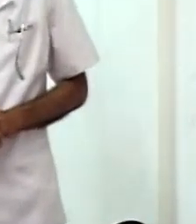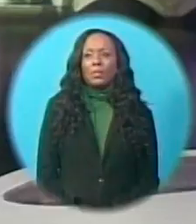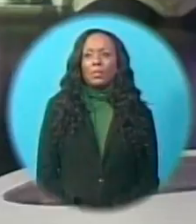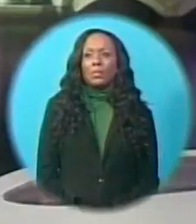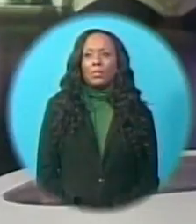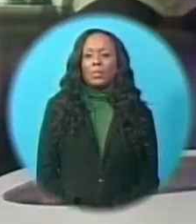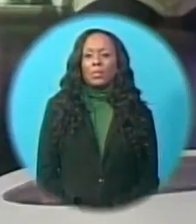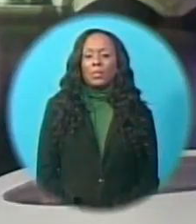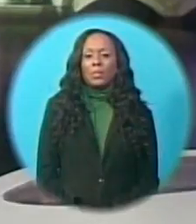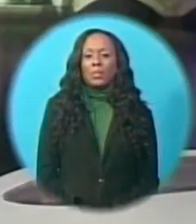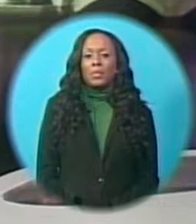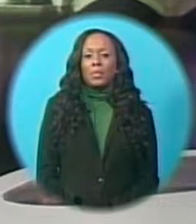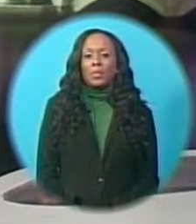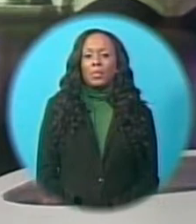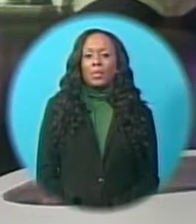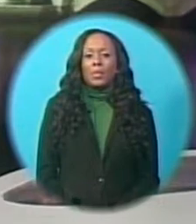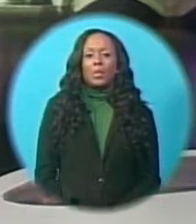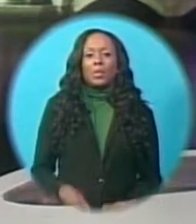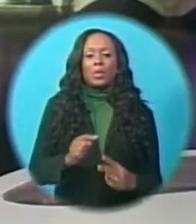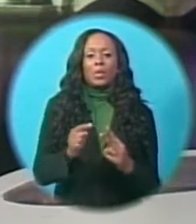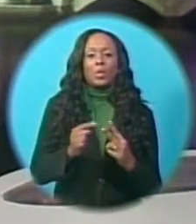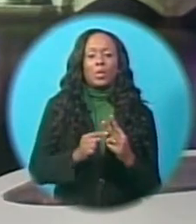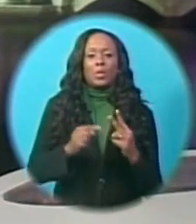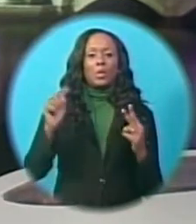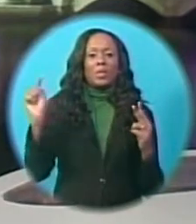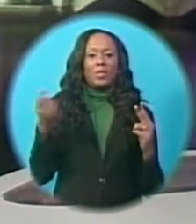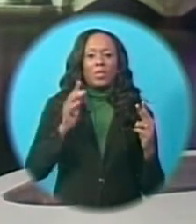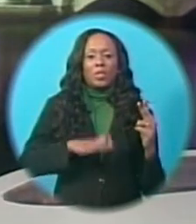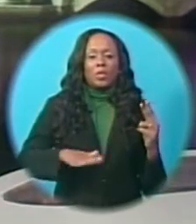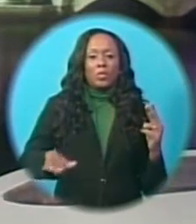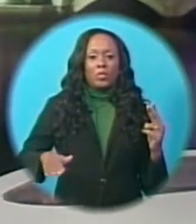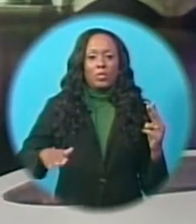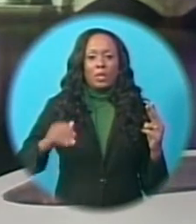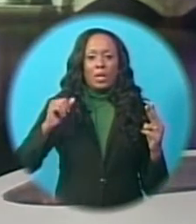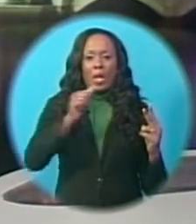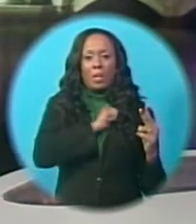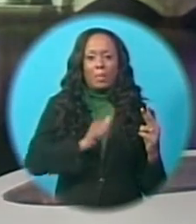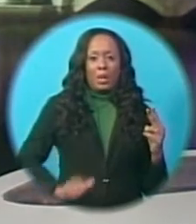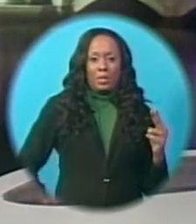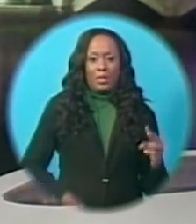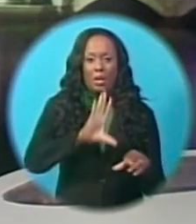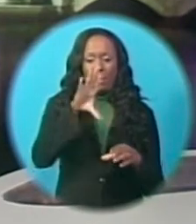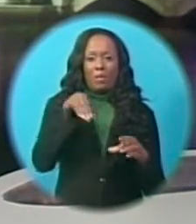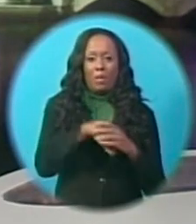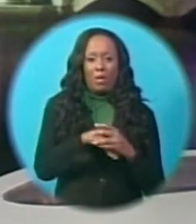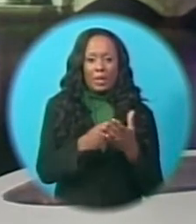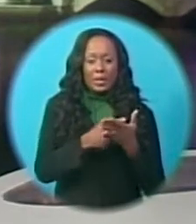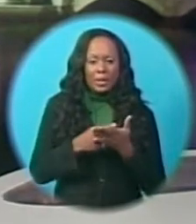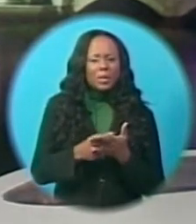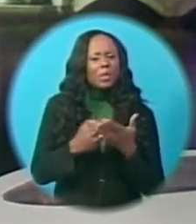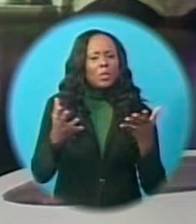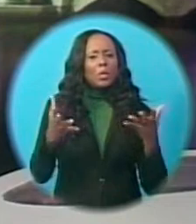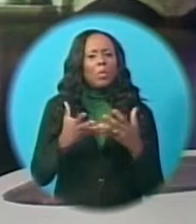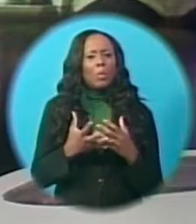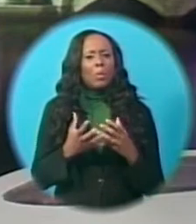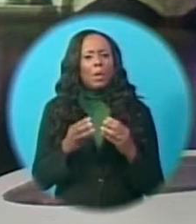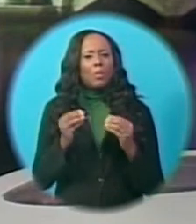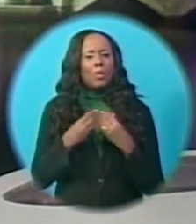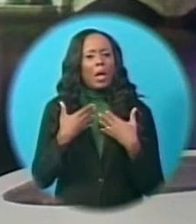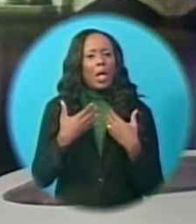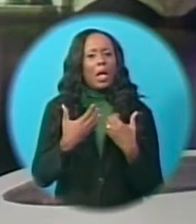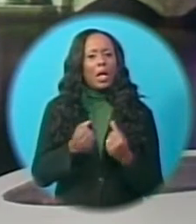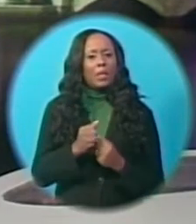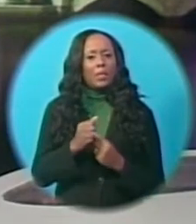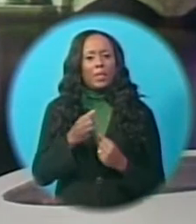eat. Well, two of the first children community ambassadors also participated in that debate. They want to see more work done in schools to